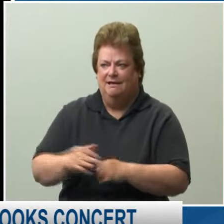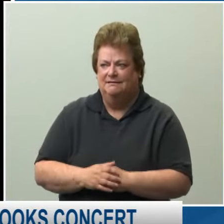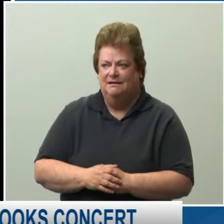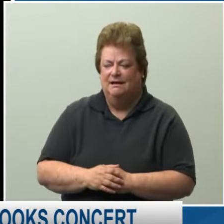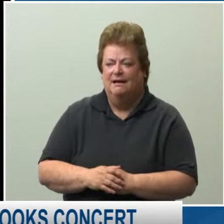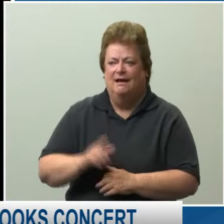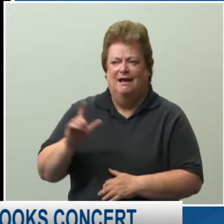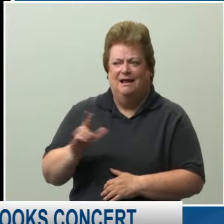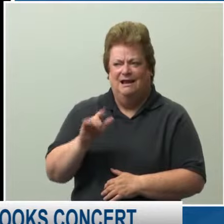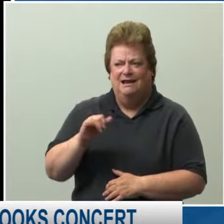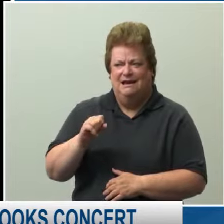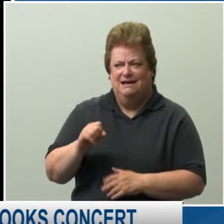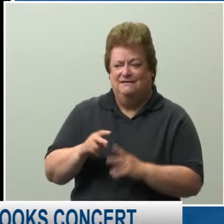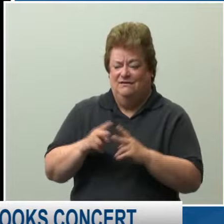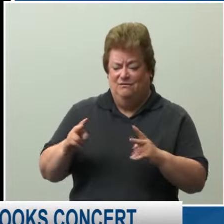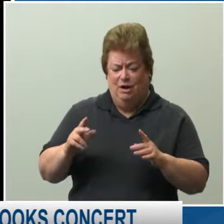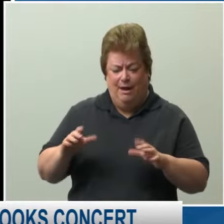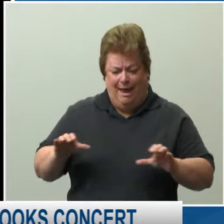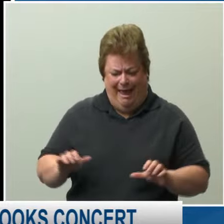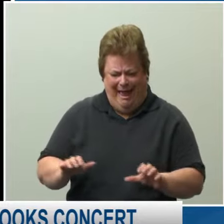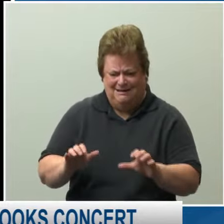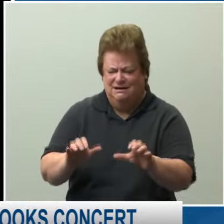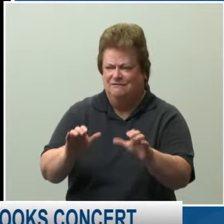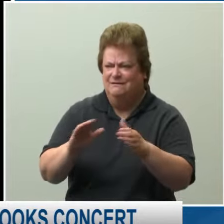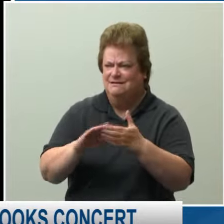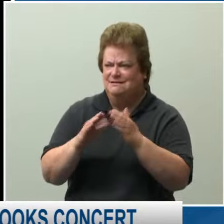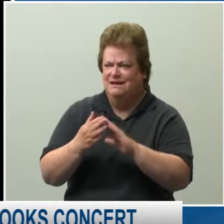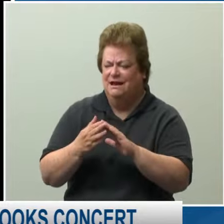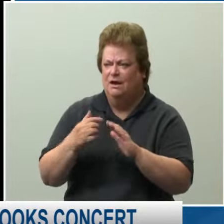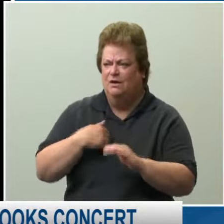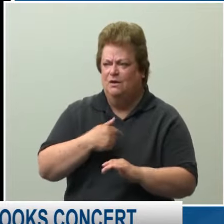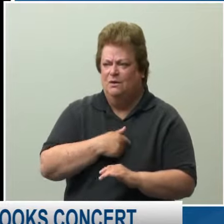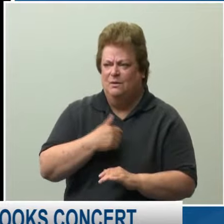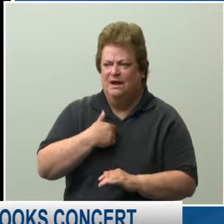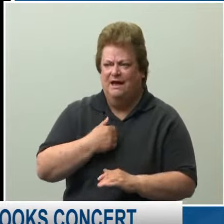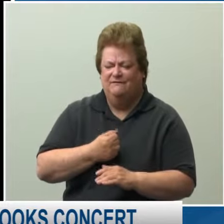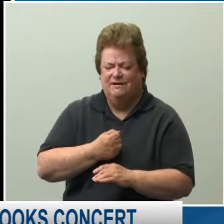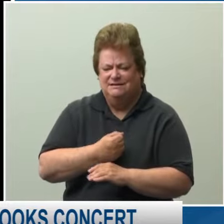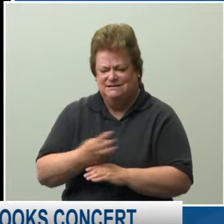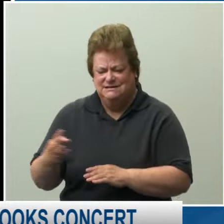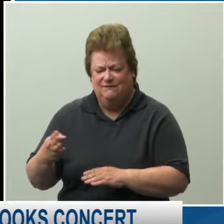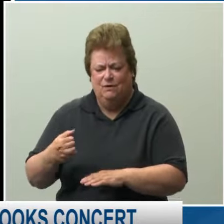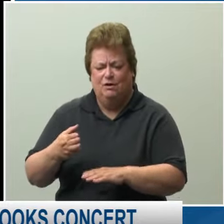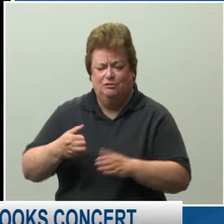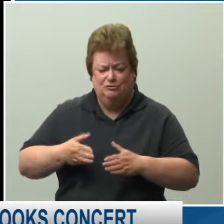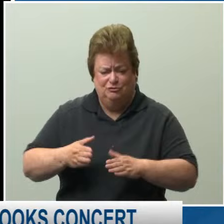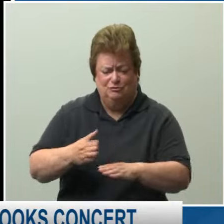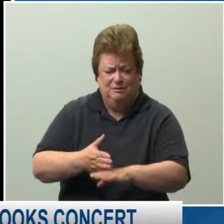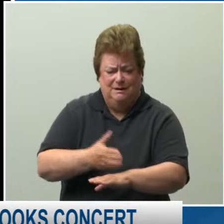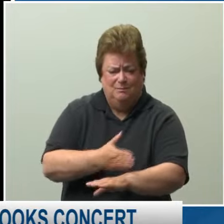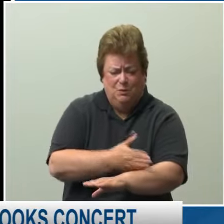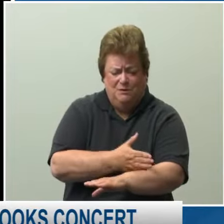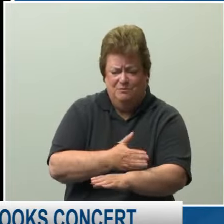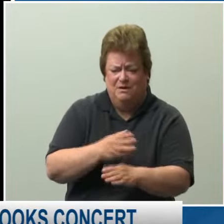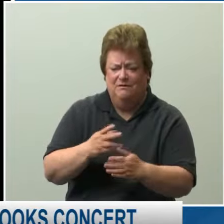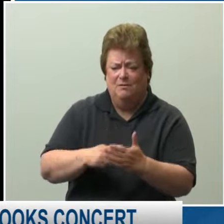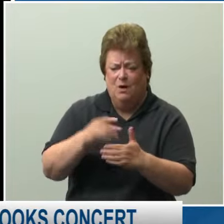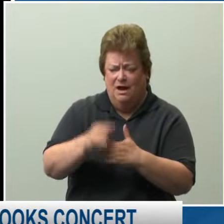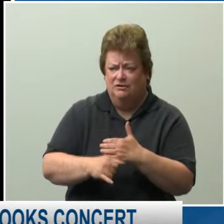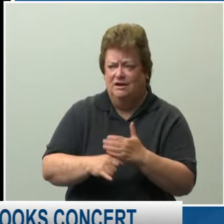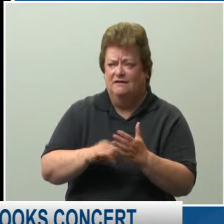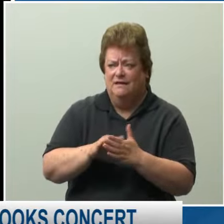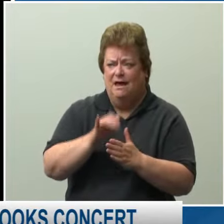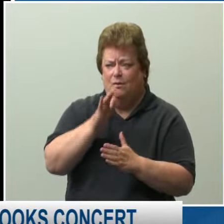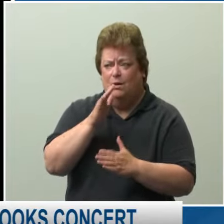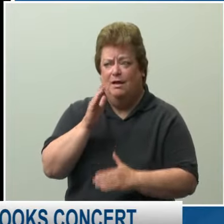Lincoln is an active city, and right now, the city has several street improvement projects going on that will benefit drivers in the